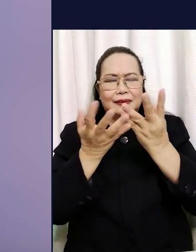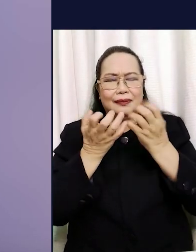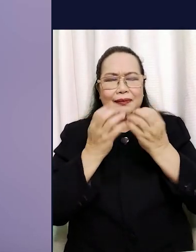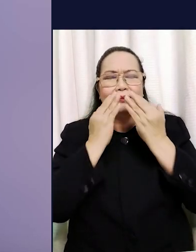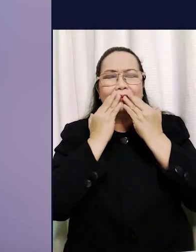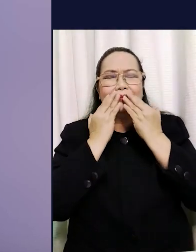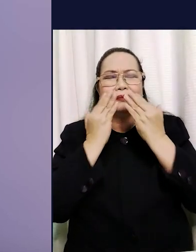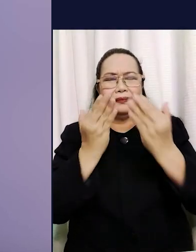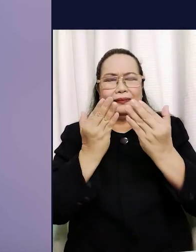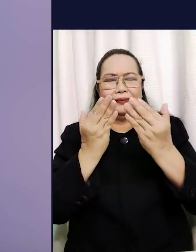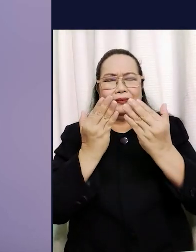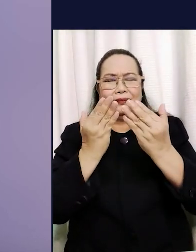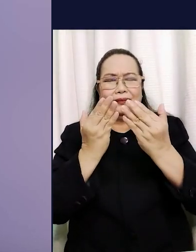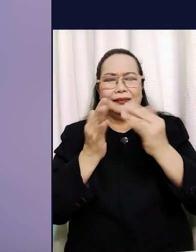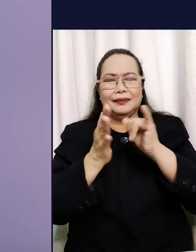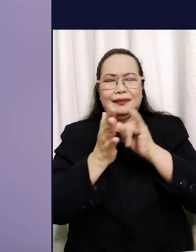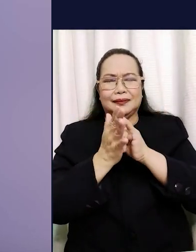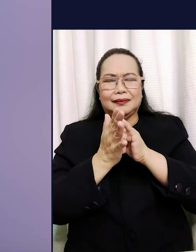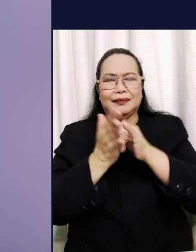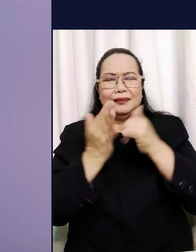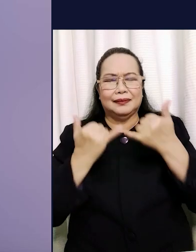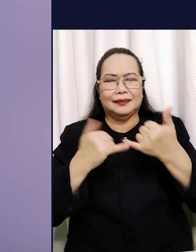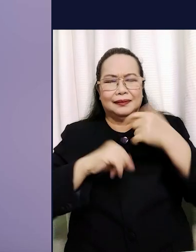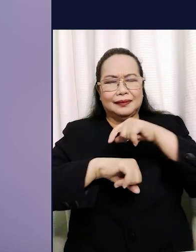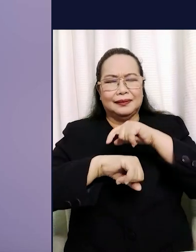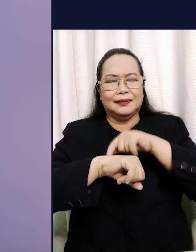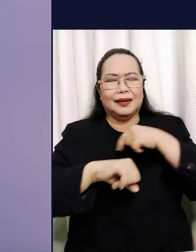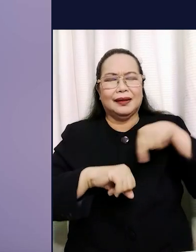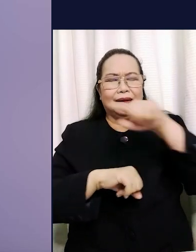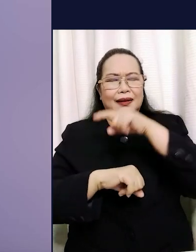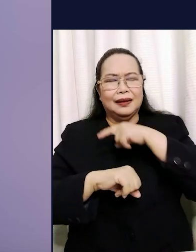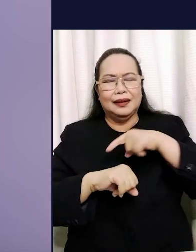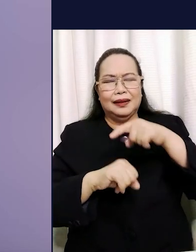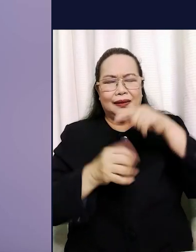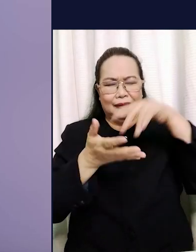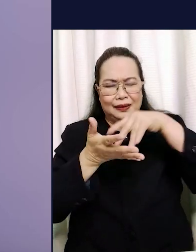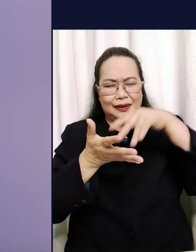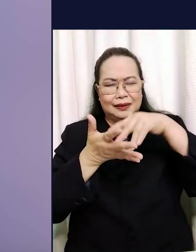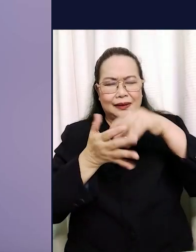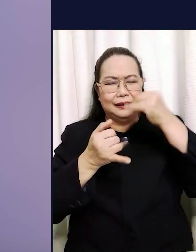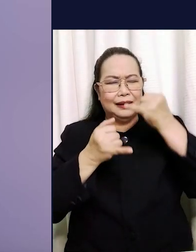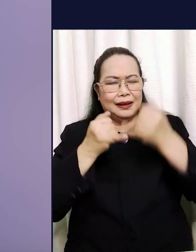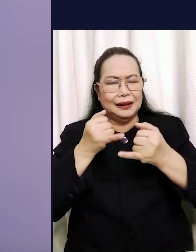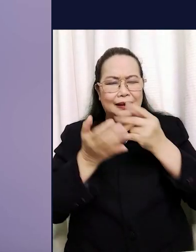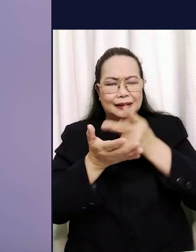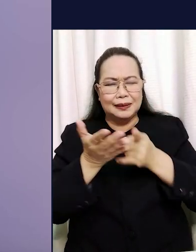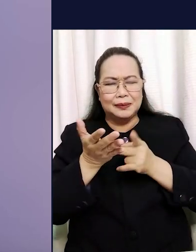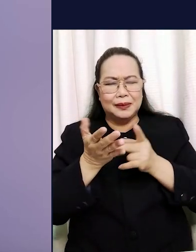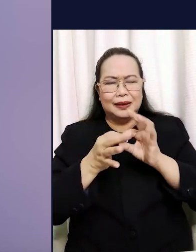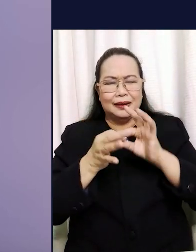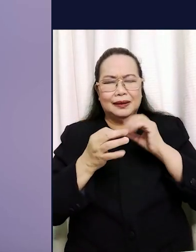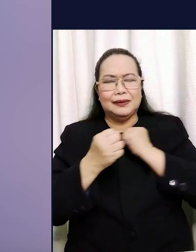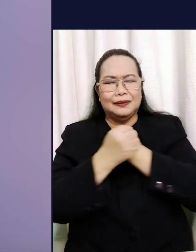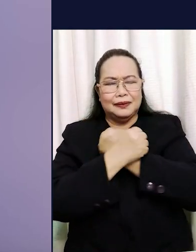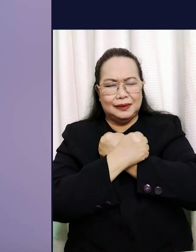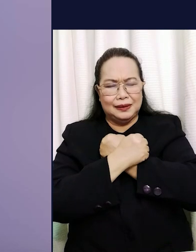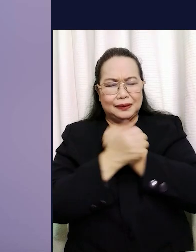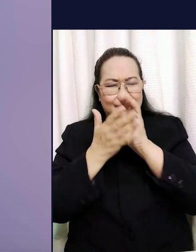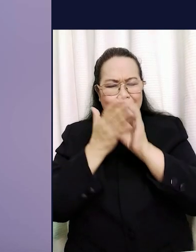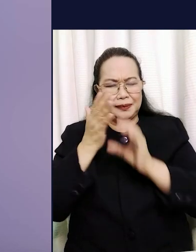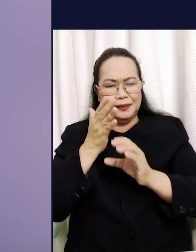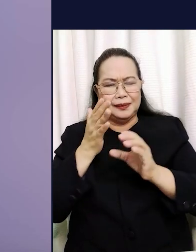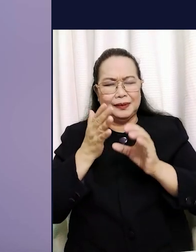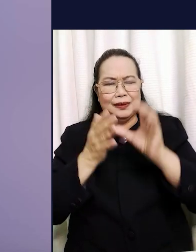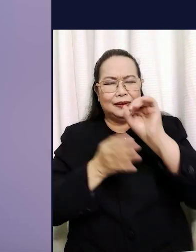huling bahagi ng love chapter ng 1 Corinthians chapter 13. And as we look into